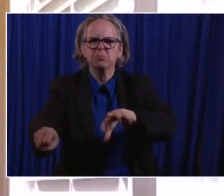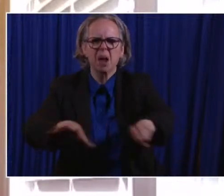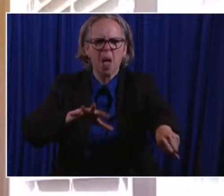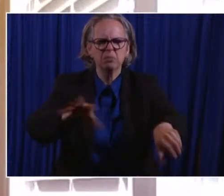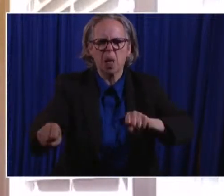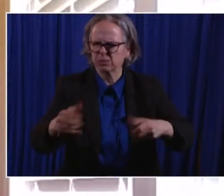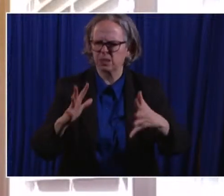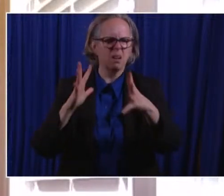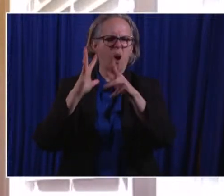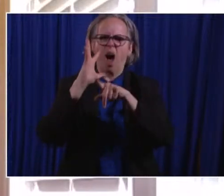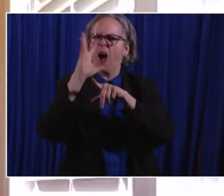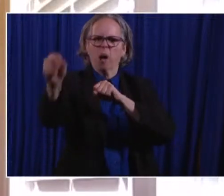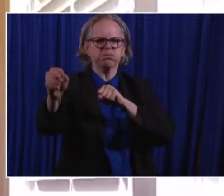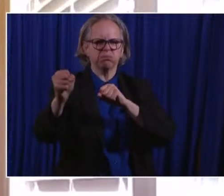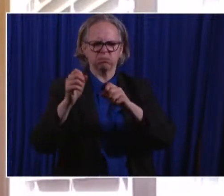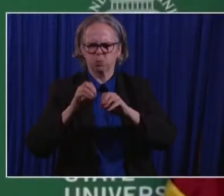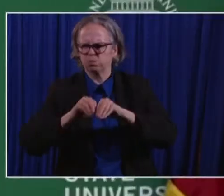country.